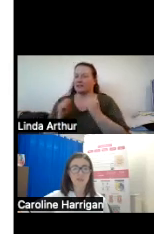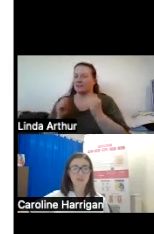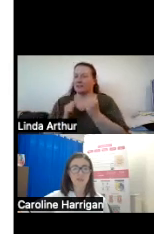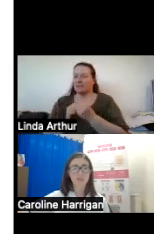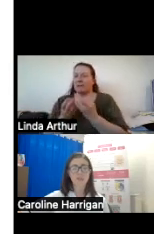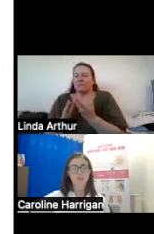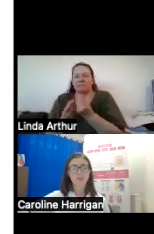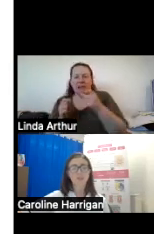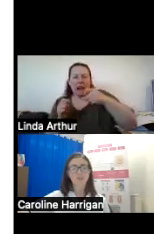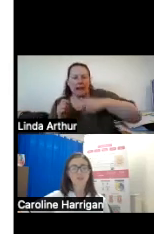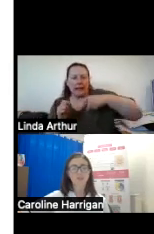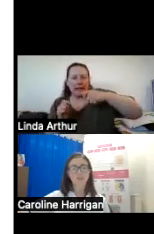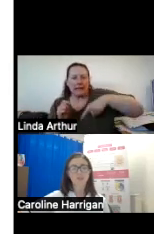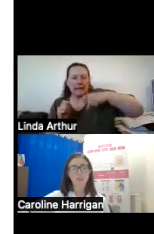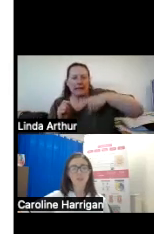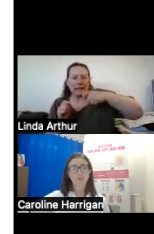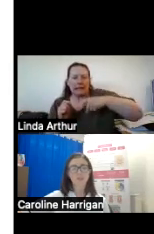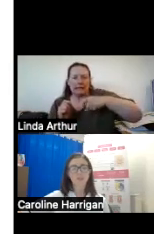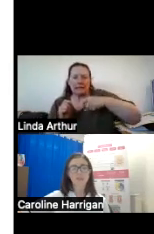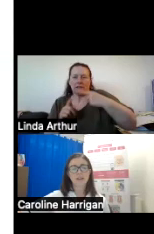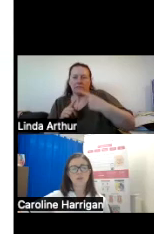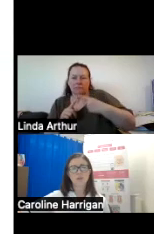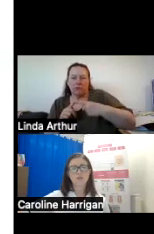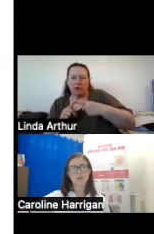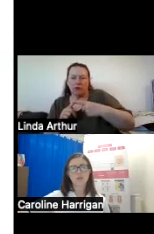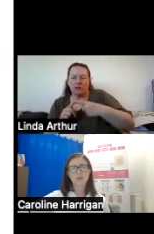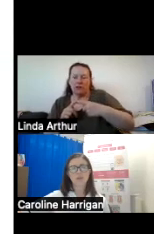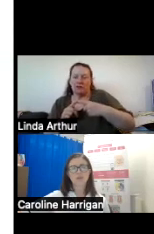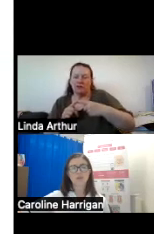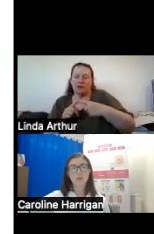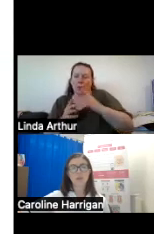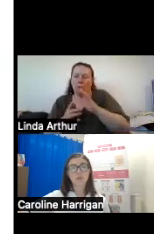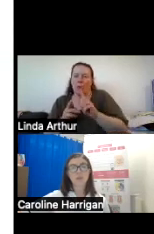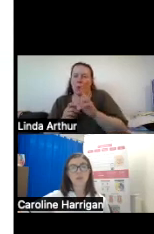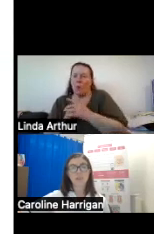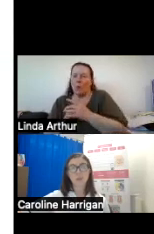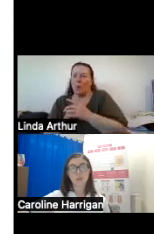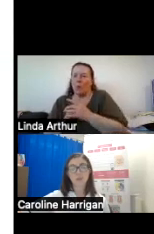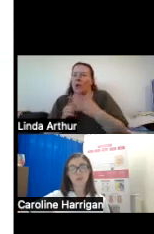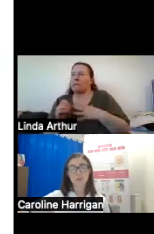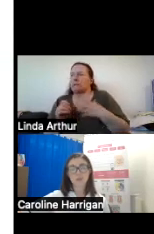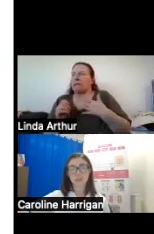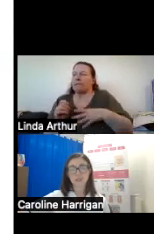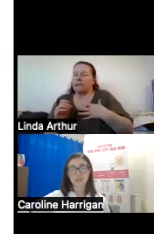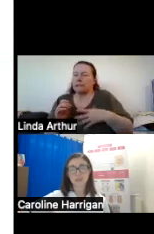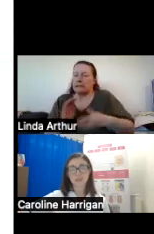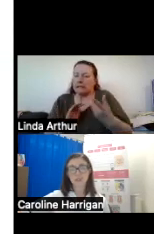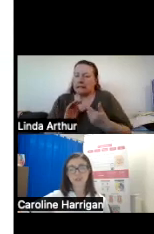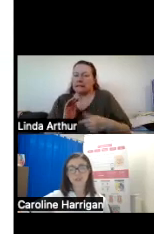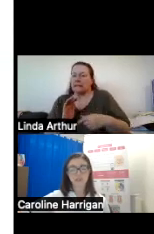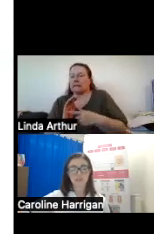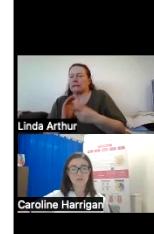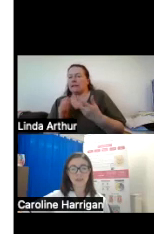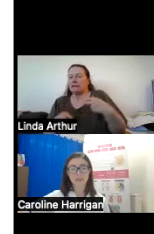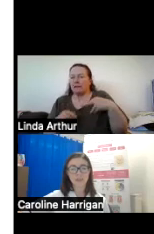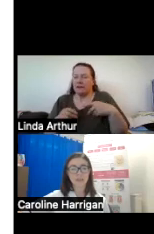of leakage. Your urge incontinence is like, you know, whenever you've got that reflux, I really, really need to go. Or, you know, when children kind of dance in their